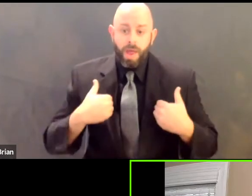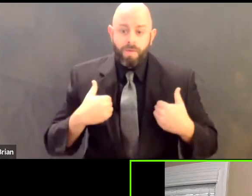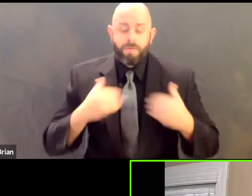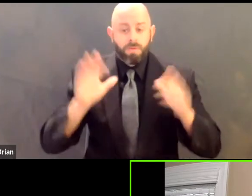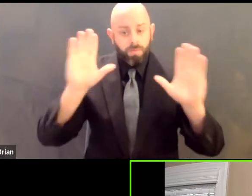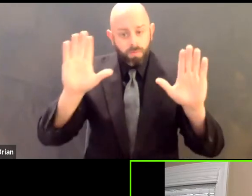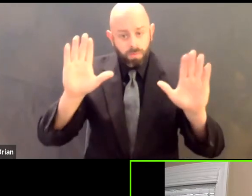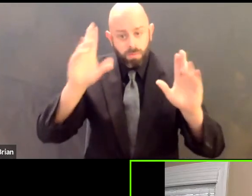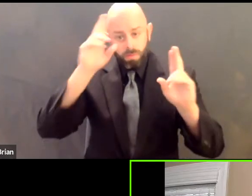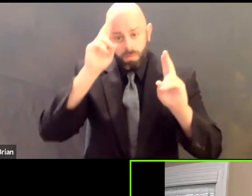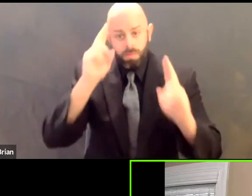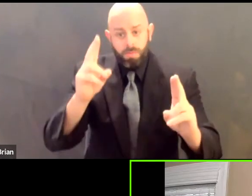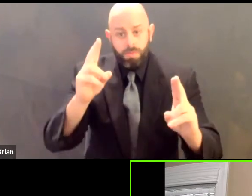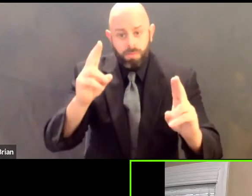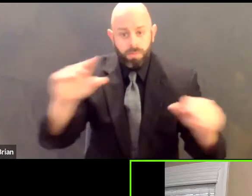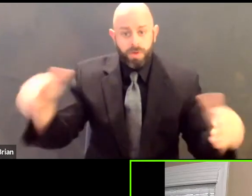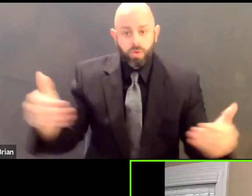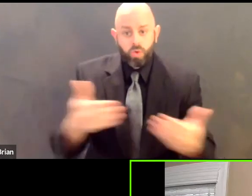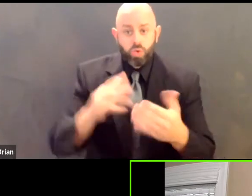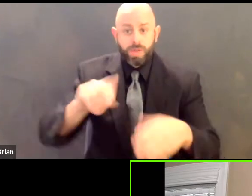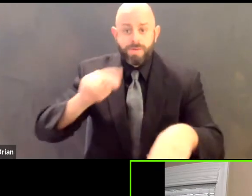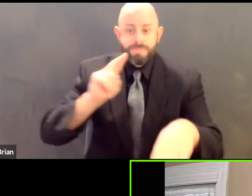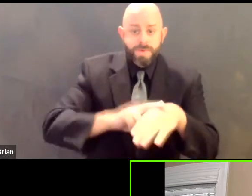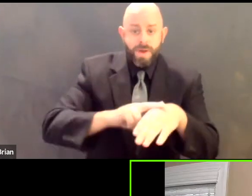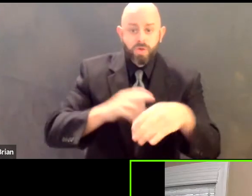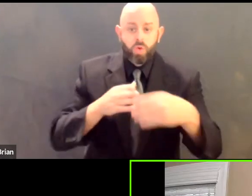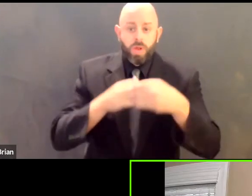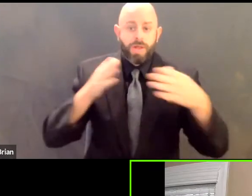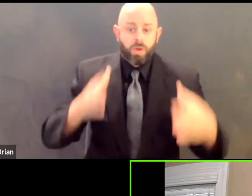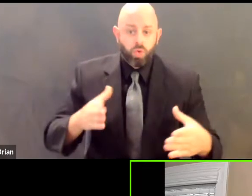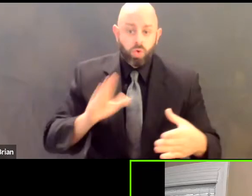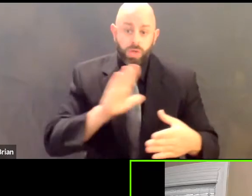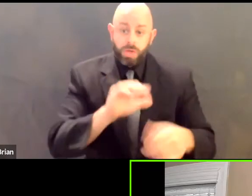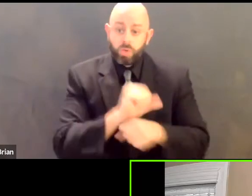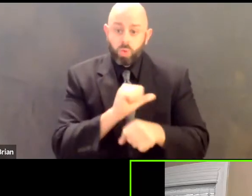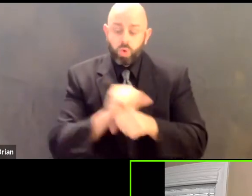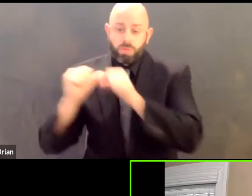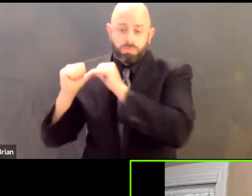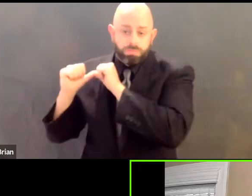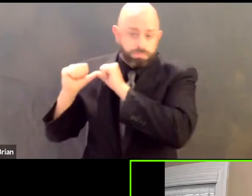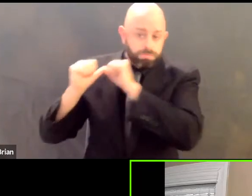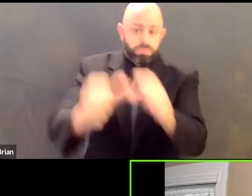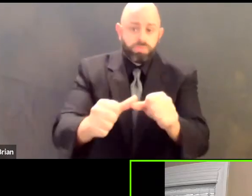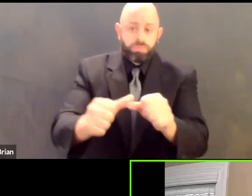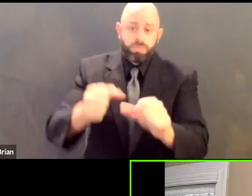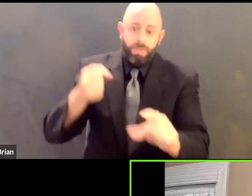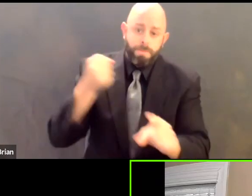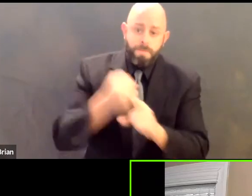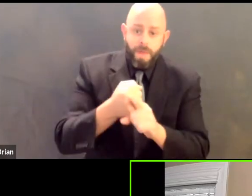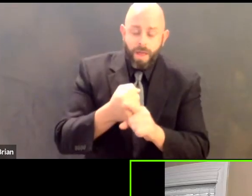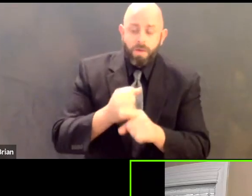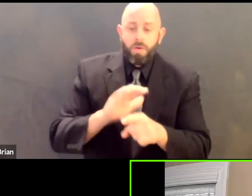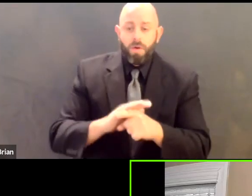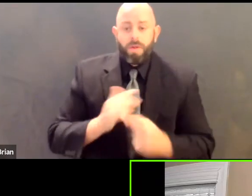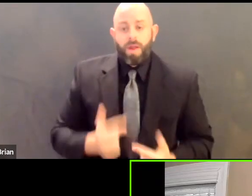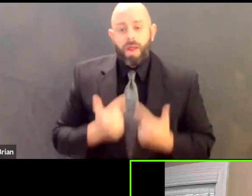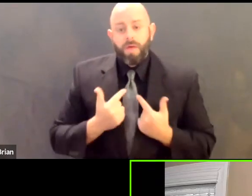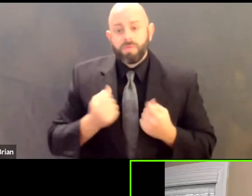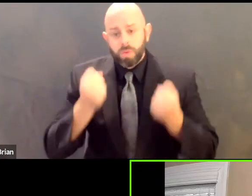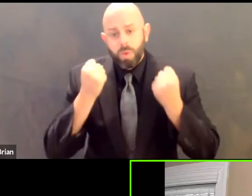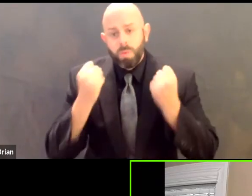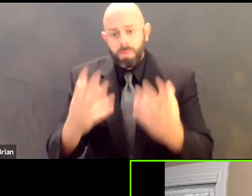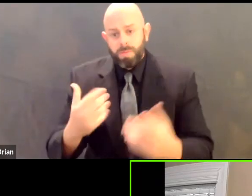honor to introduce a national leader whose work has made a lasting impact on the lives of so many of